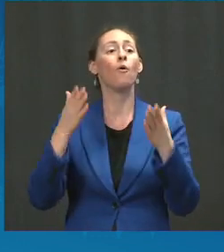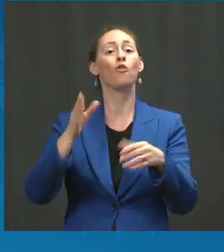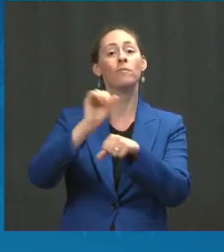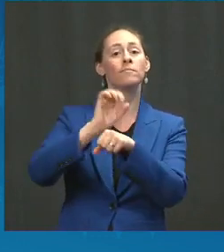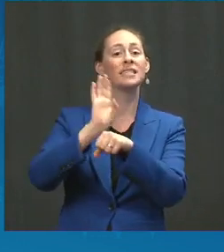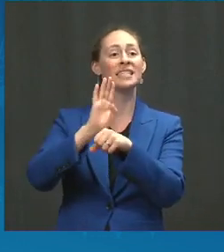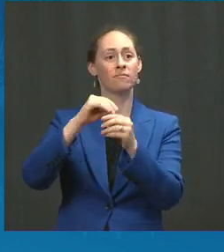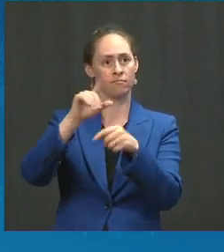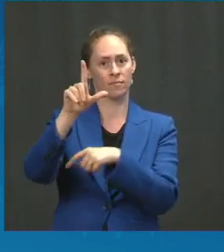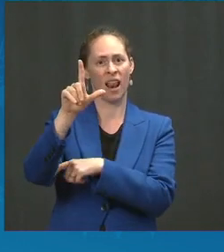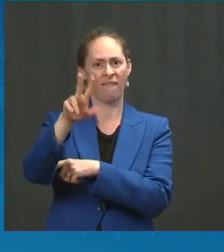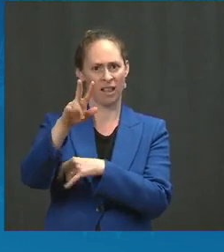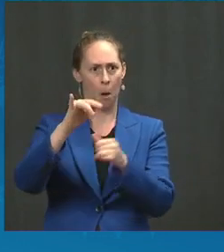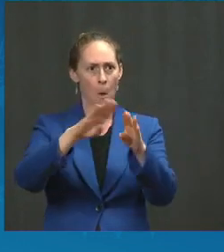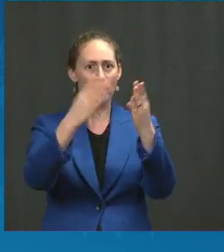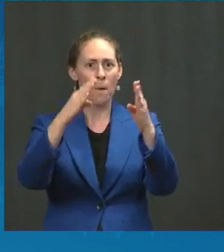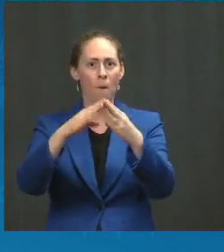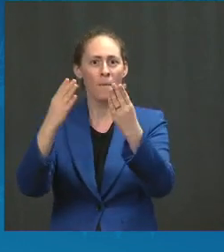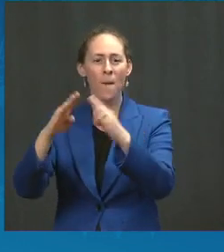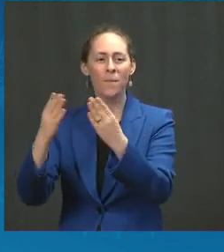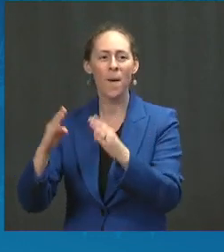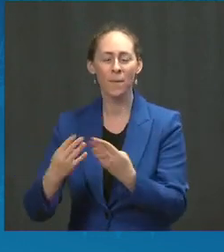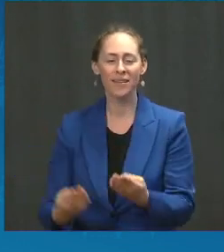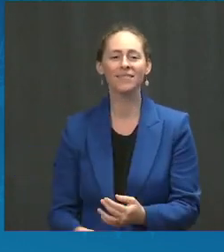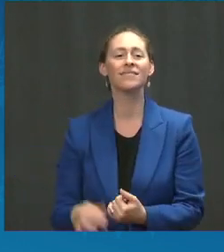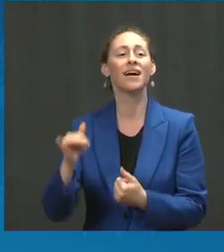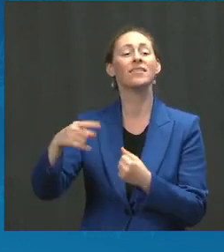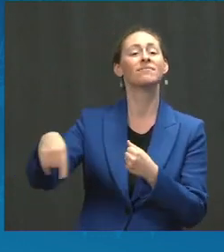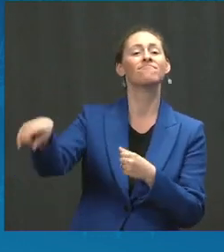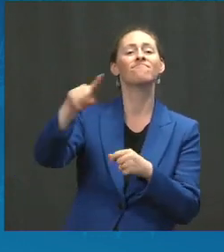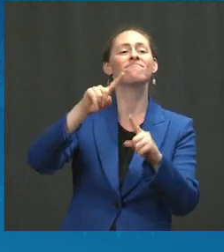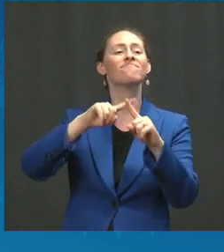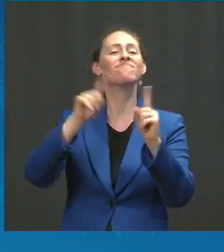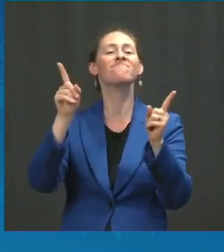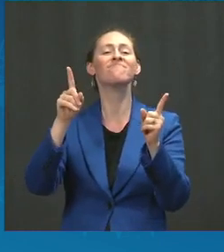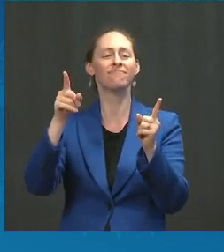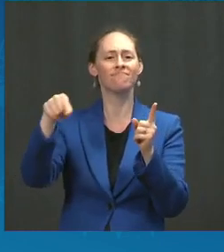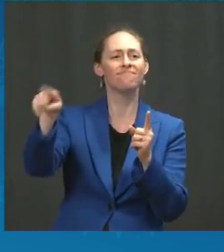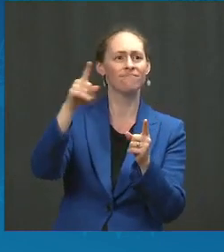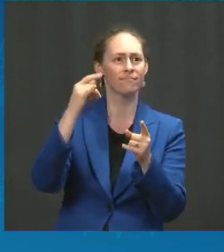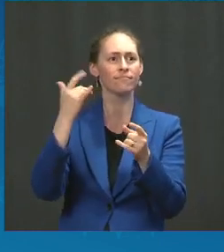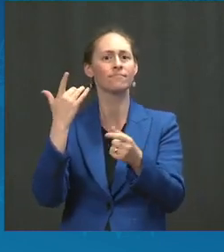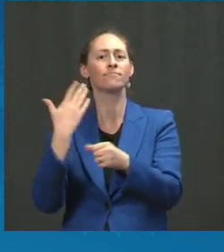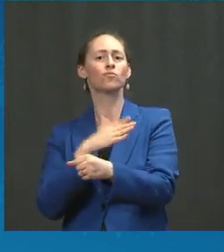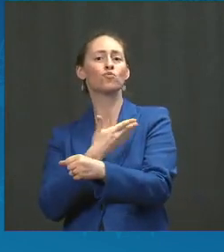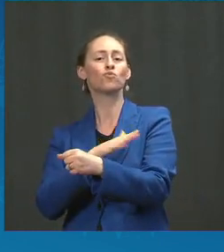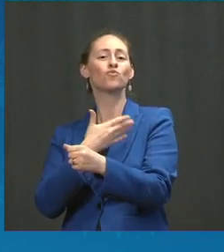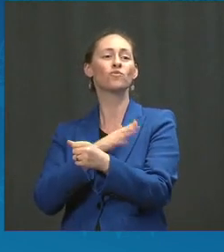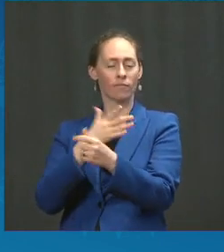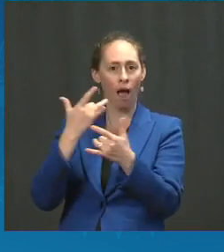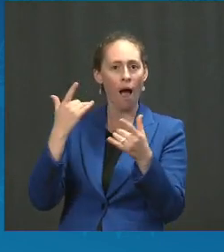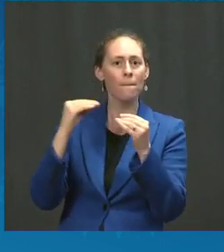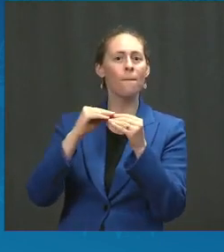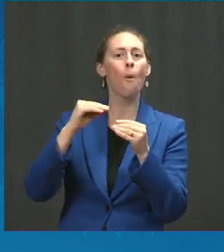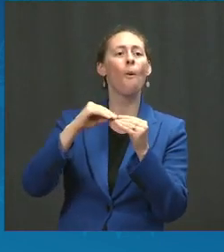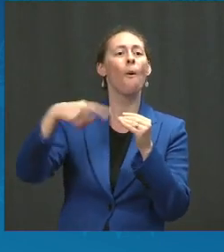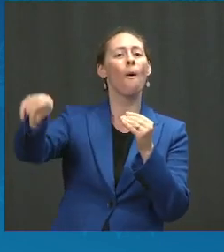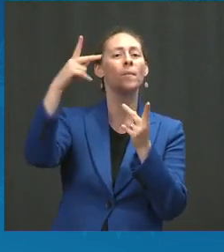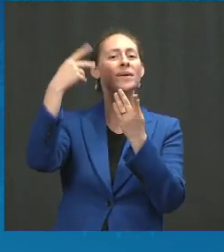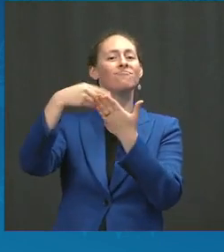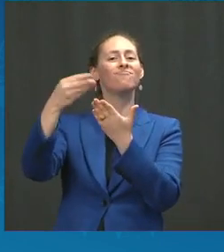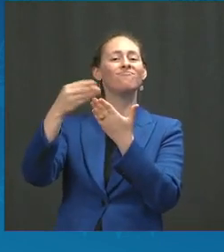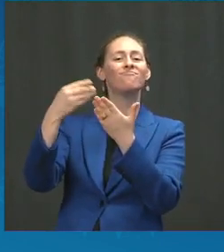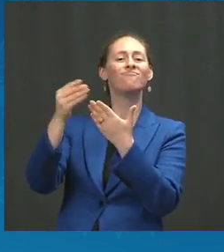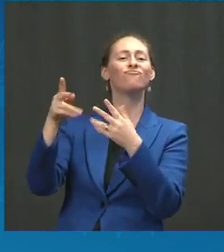operator in Richmond who is once again selling tickets for live shows, small businesses are feeling more optimistic about the future. And